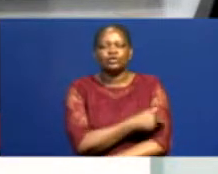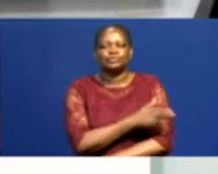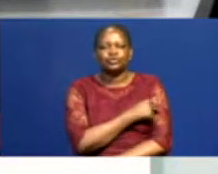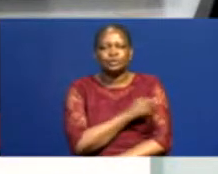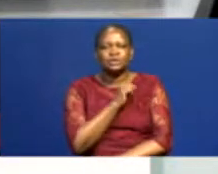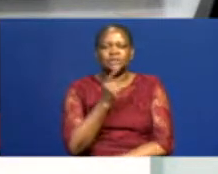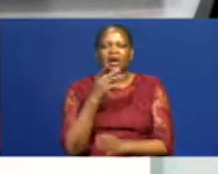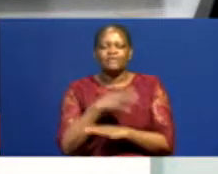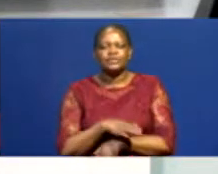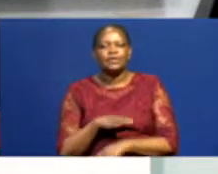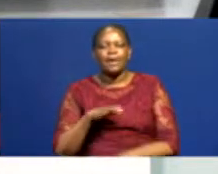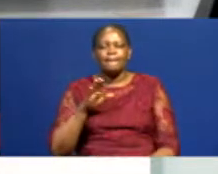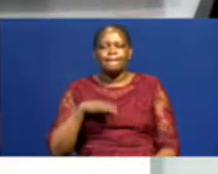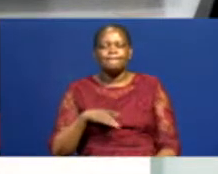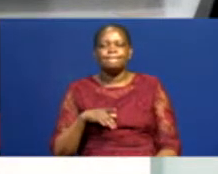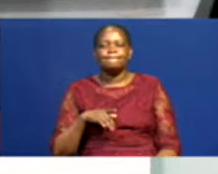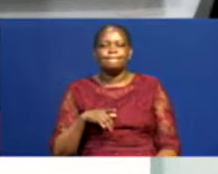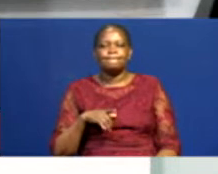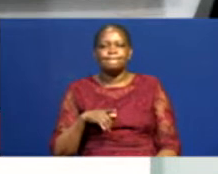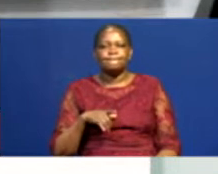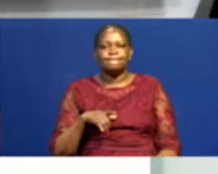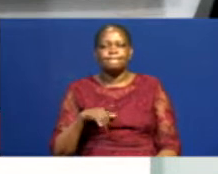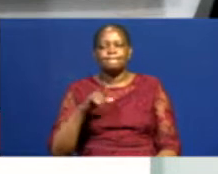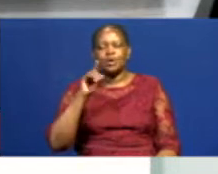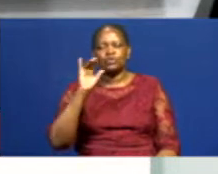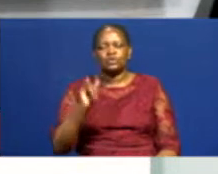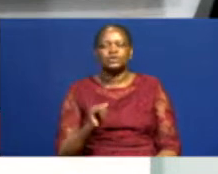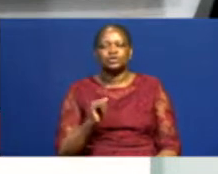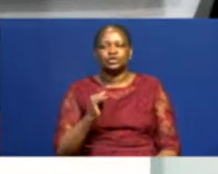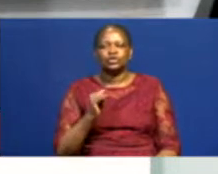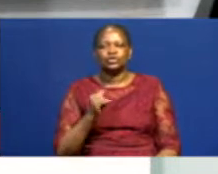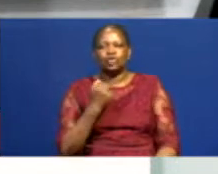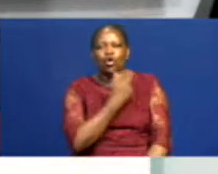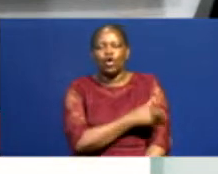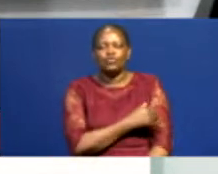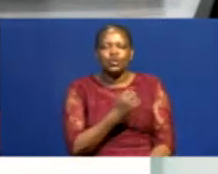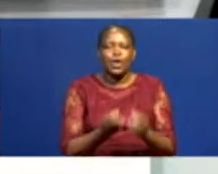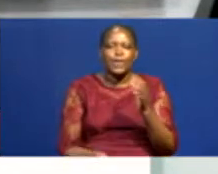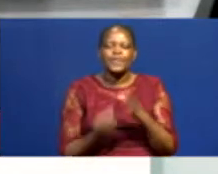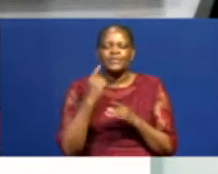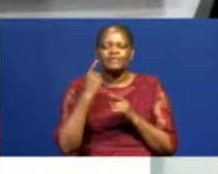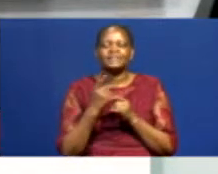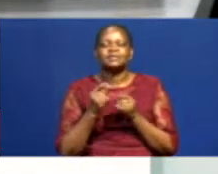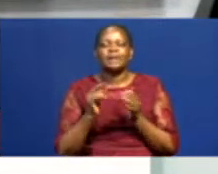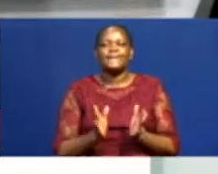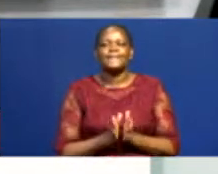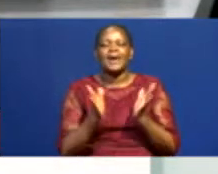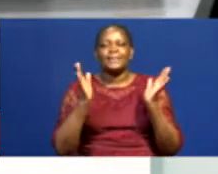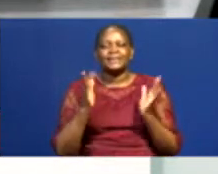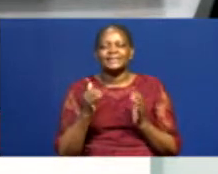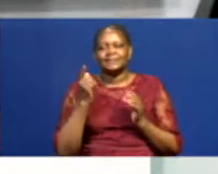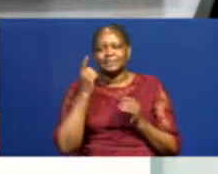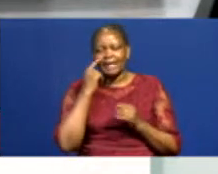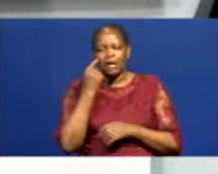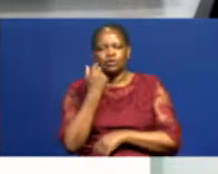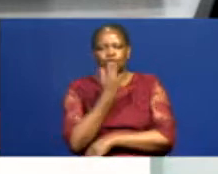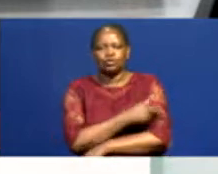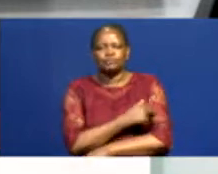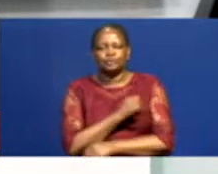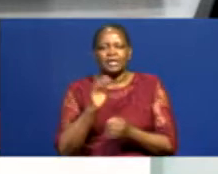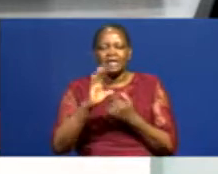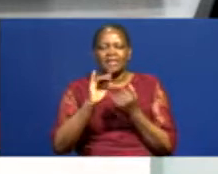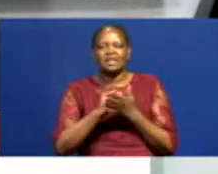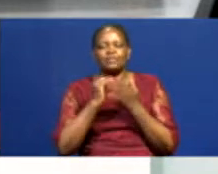This is after Mama Lucy Hospital established the first public eye hospital in the country that will